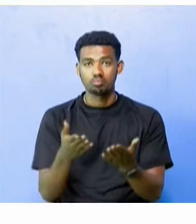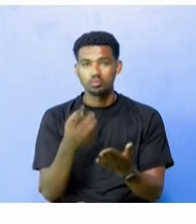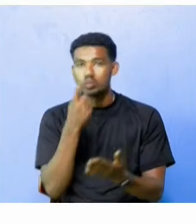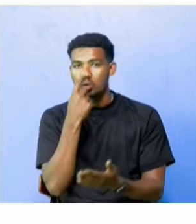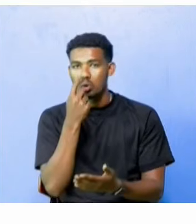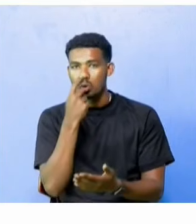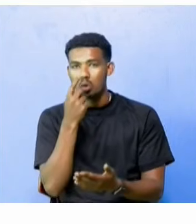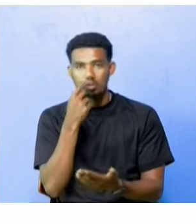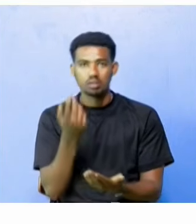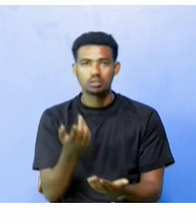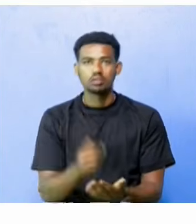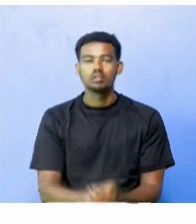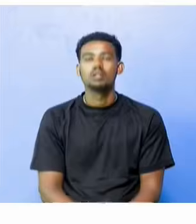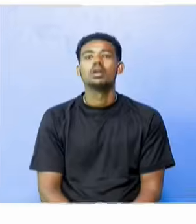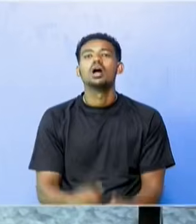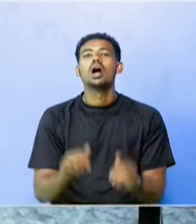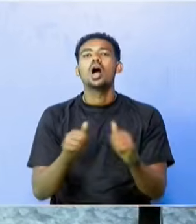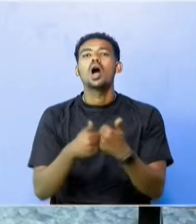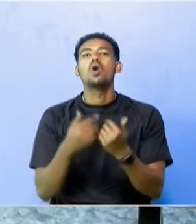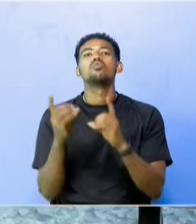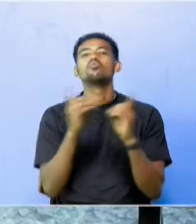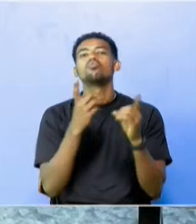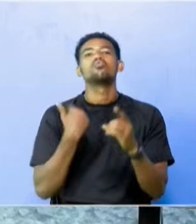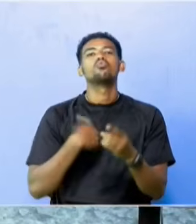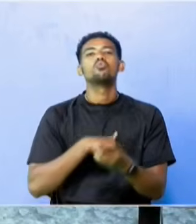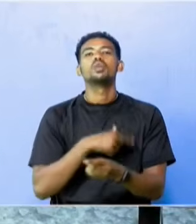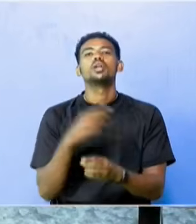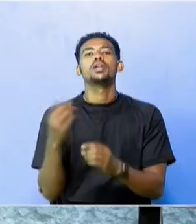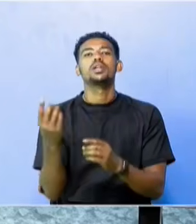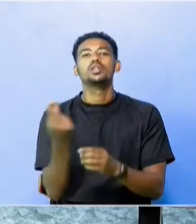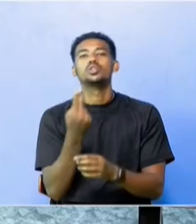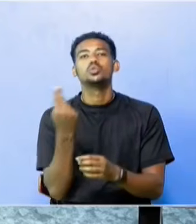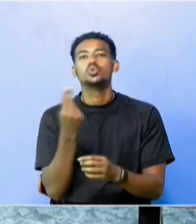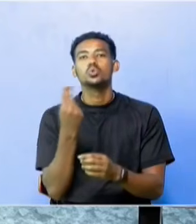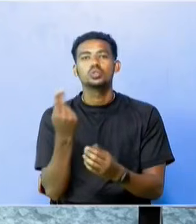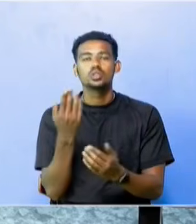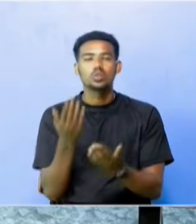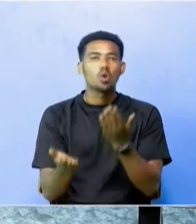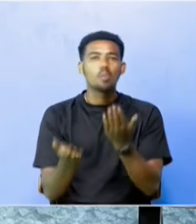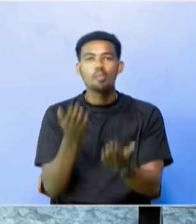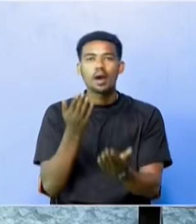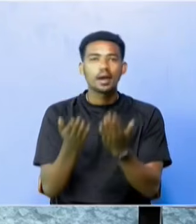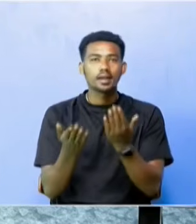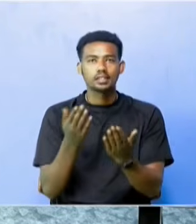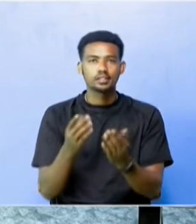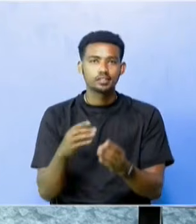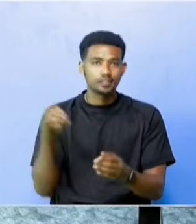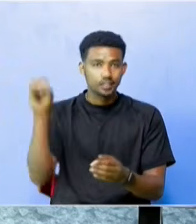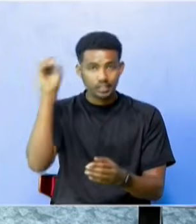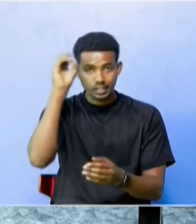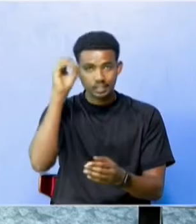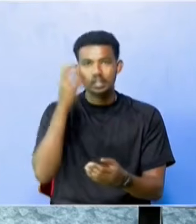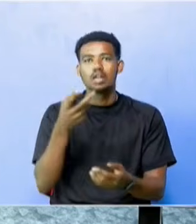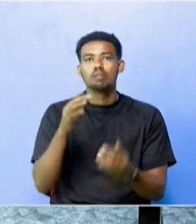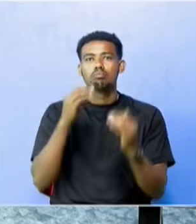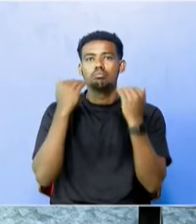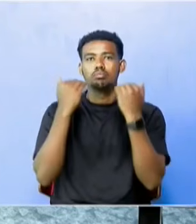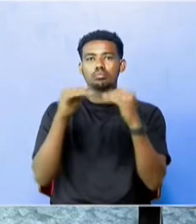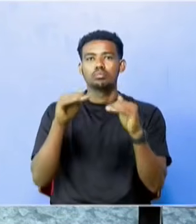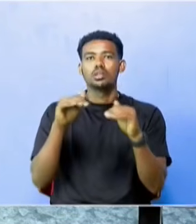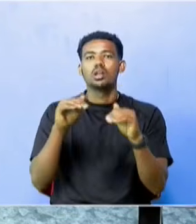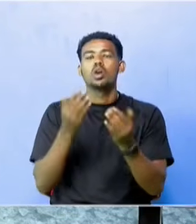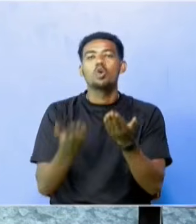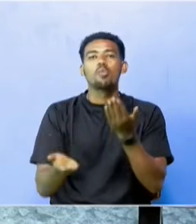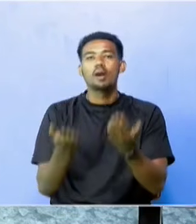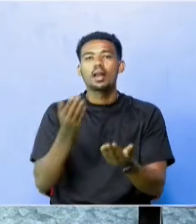neatly. How do we use this in the case of comparative degree? Now we are talking about comparative